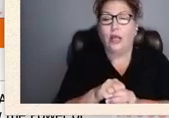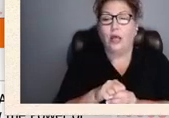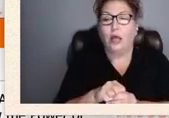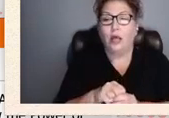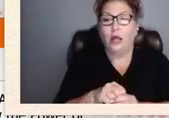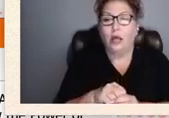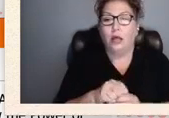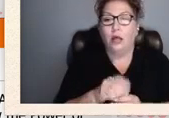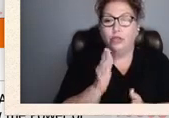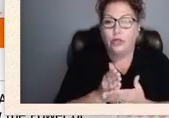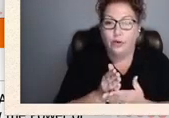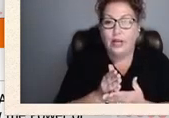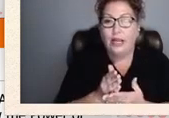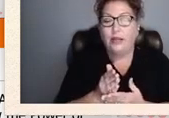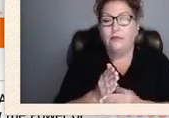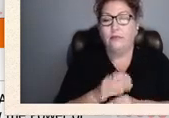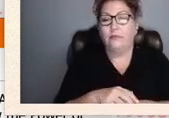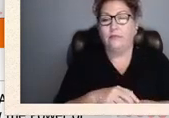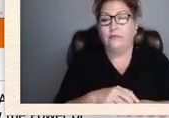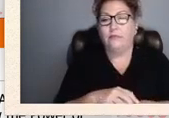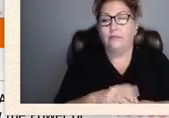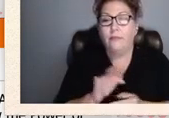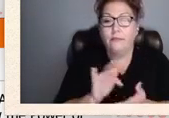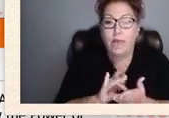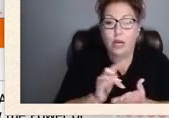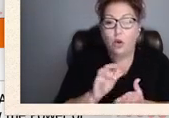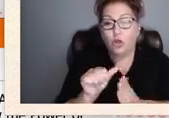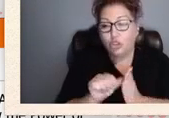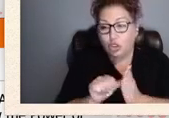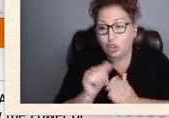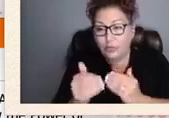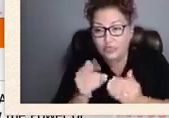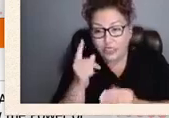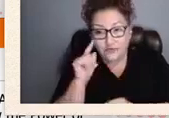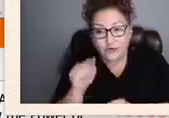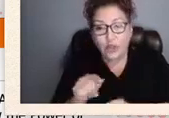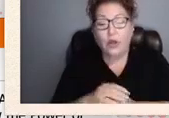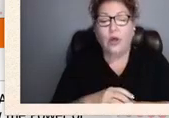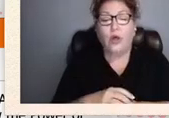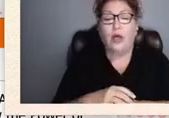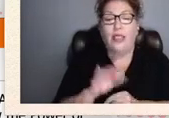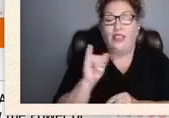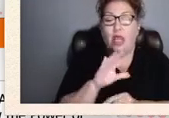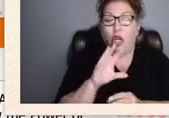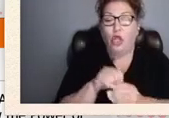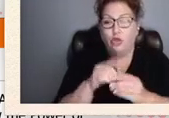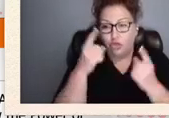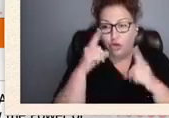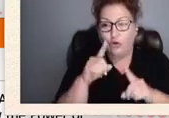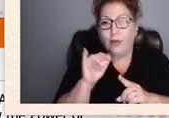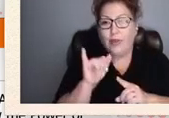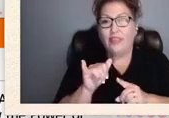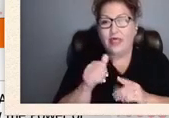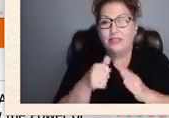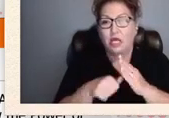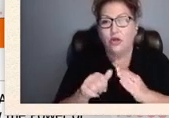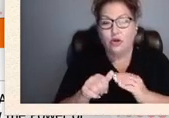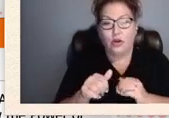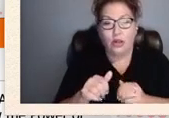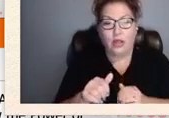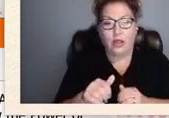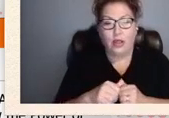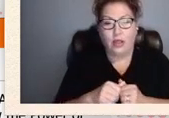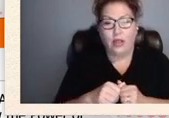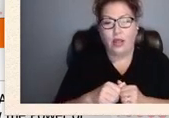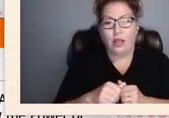terminating medical or surgical procedures on your behalf. And that includes an agreement that falls under the Life Prolonging Procedure Act of